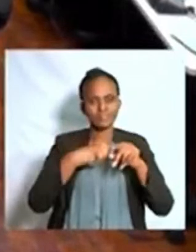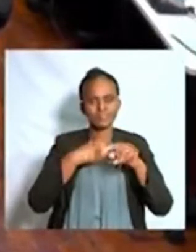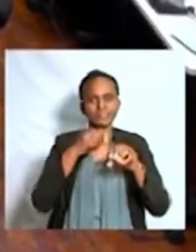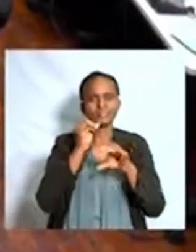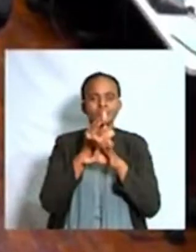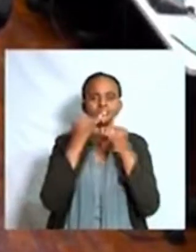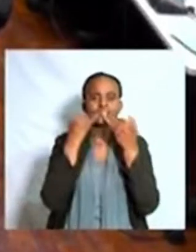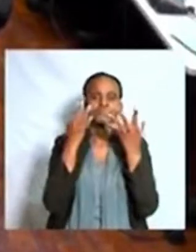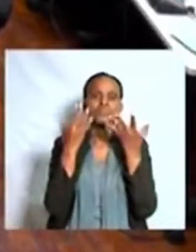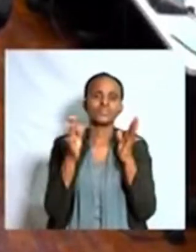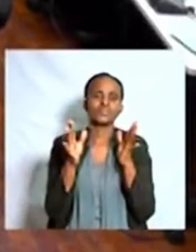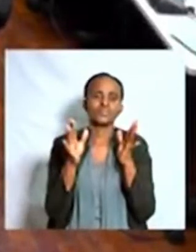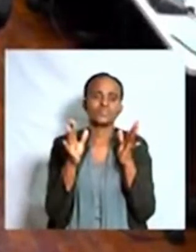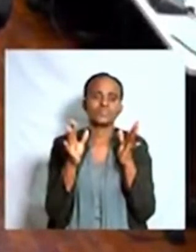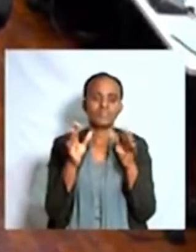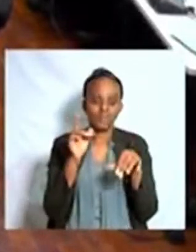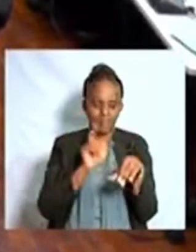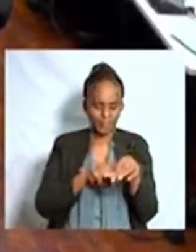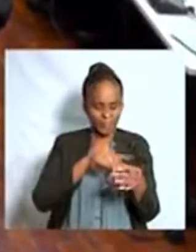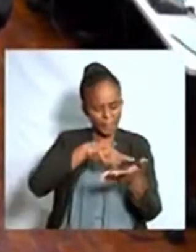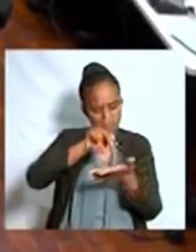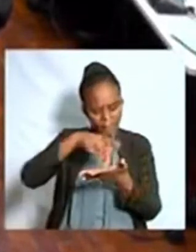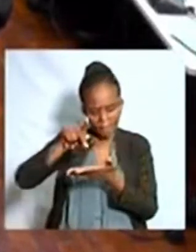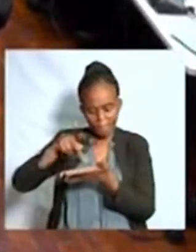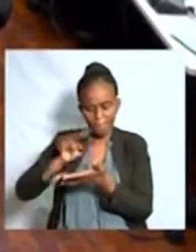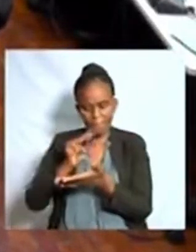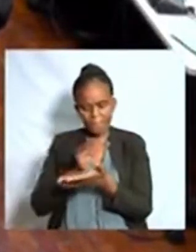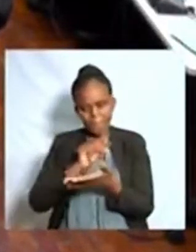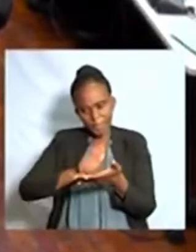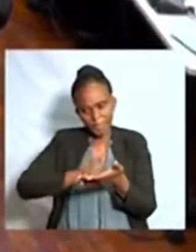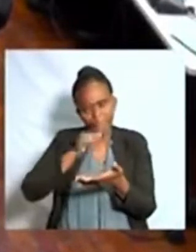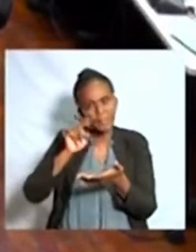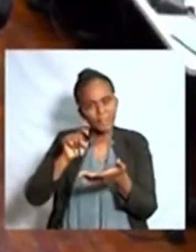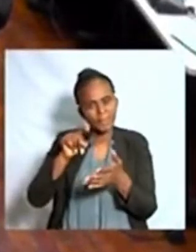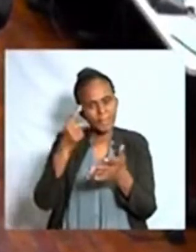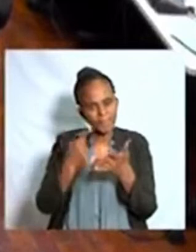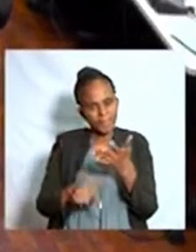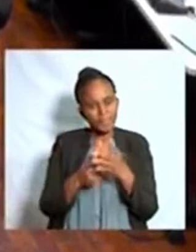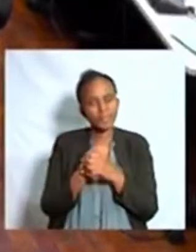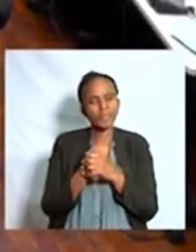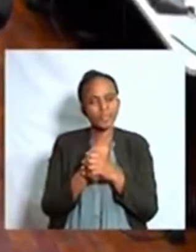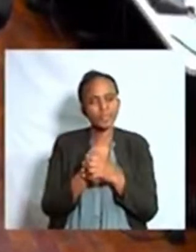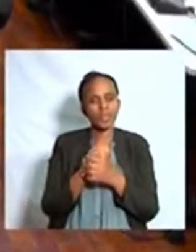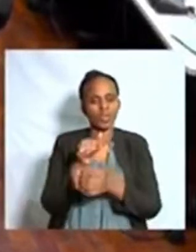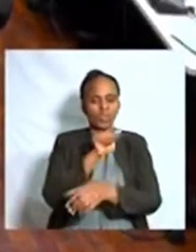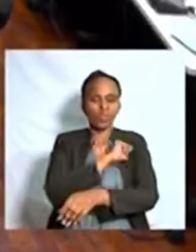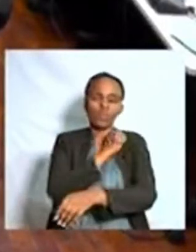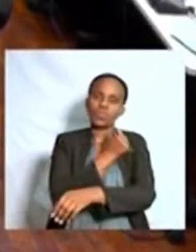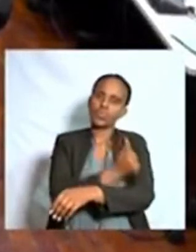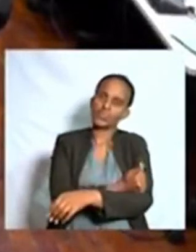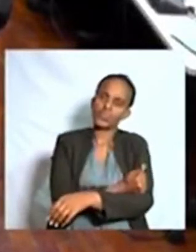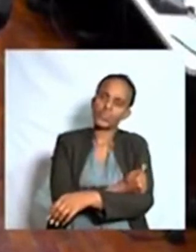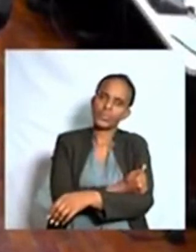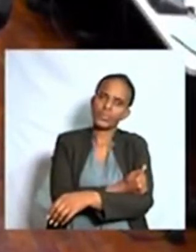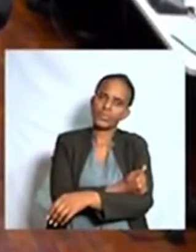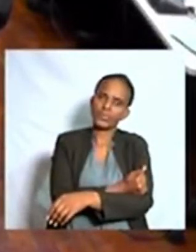we are doing payments, we need them to be authorized. So I queried to